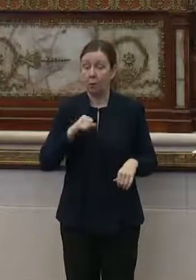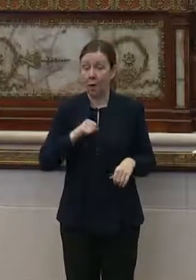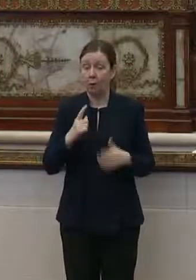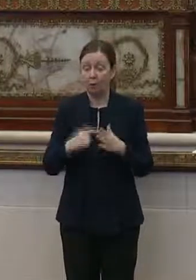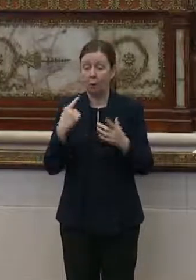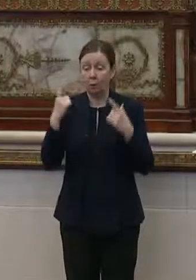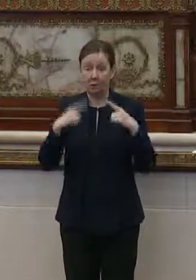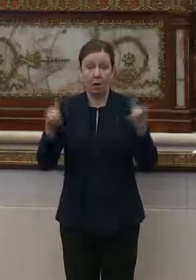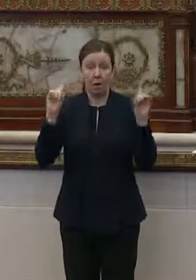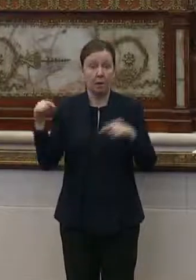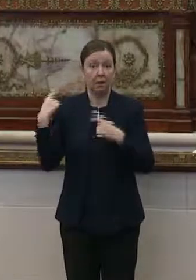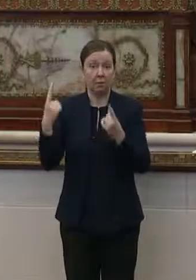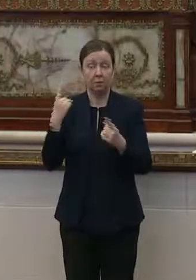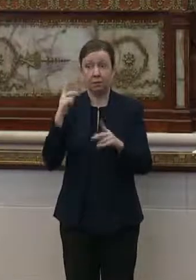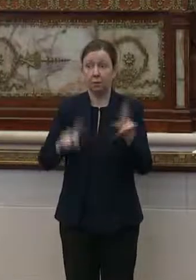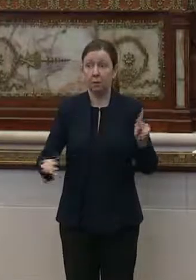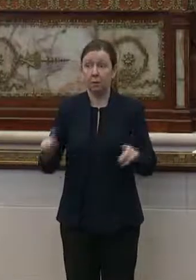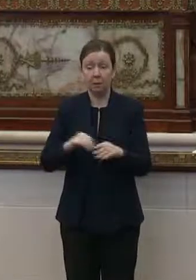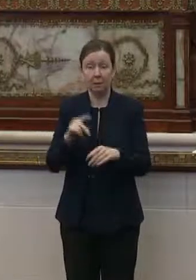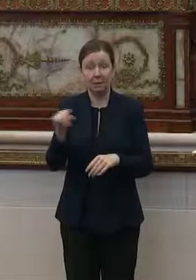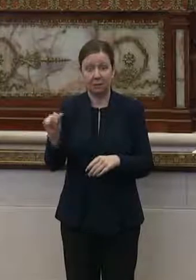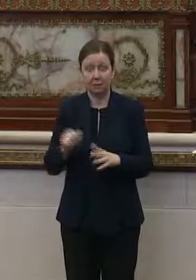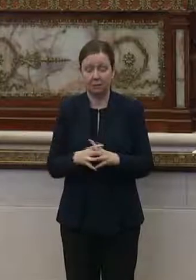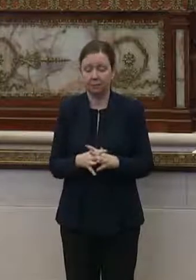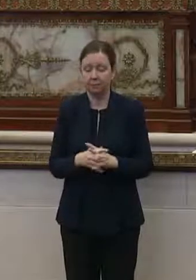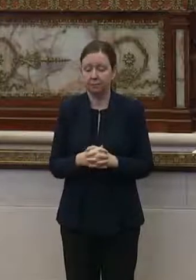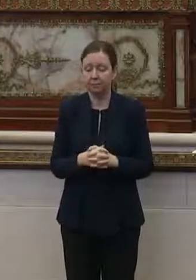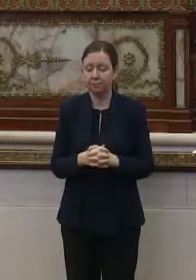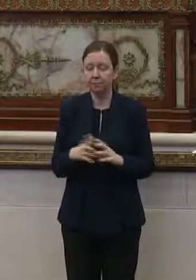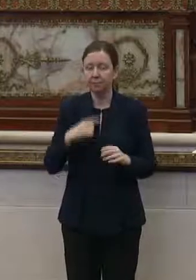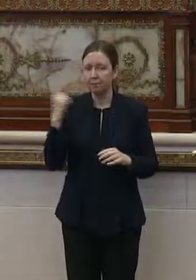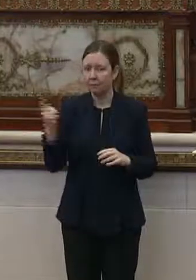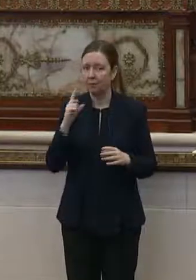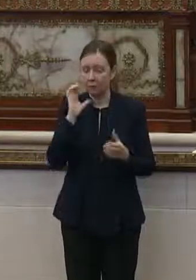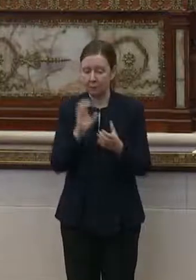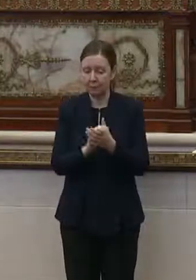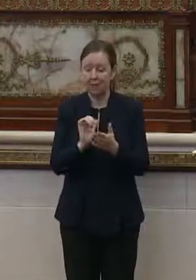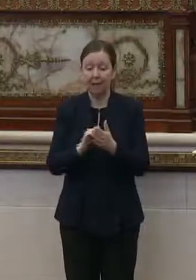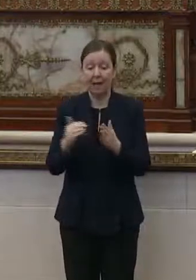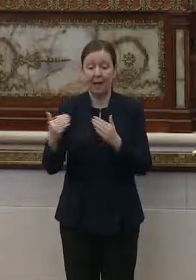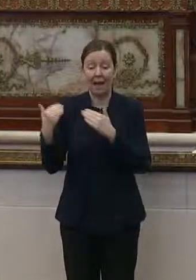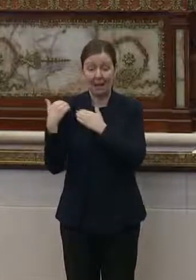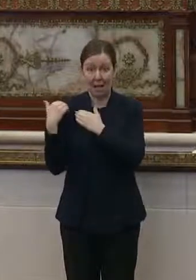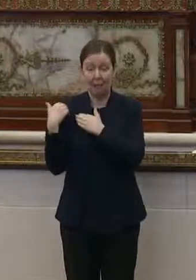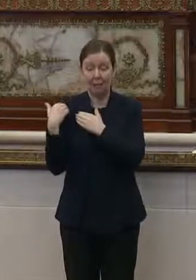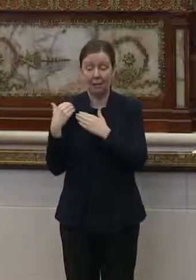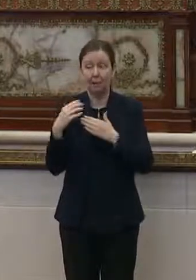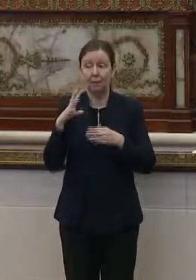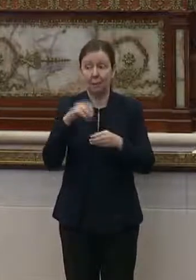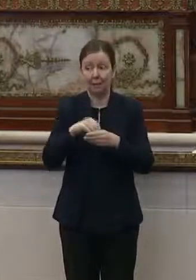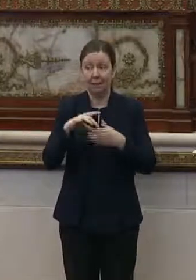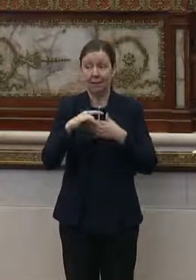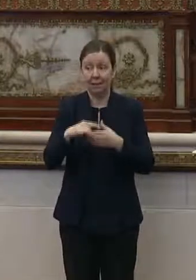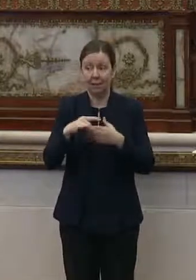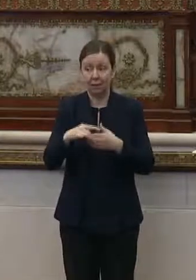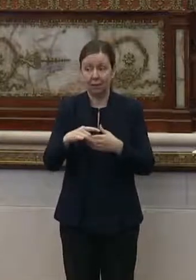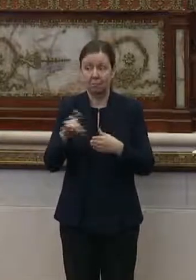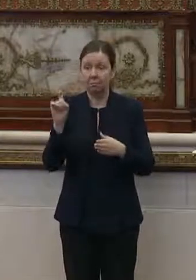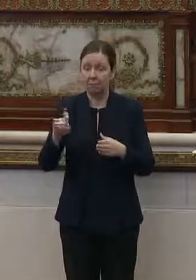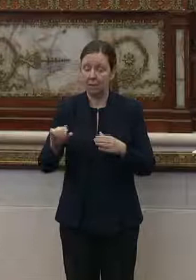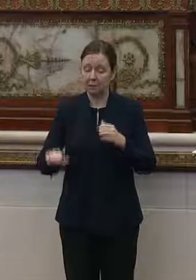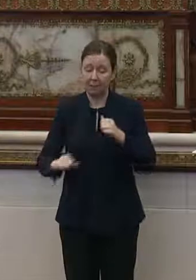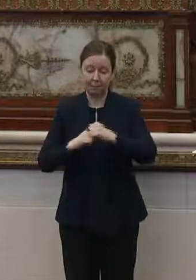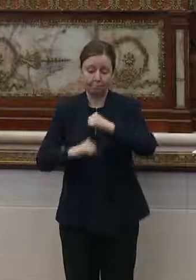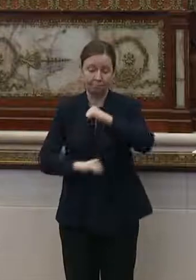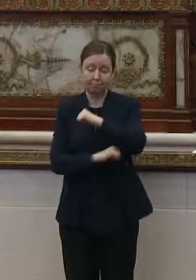we've accomplished for the people of Pennsylvania. I've always believed that accountability and leadership must be a cornerstone of